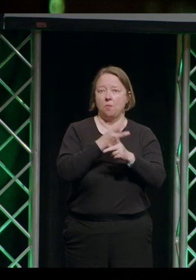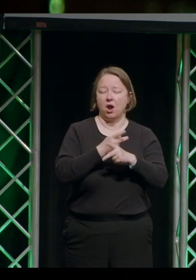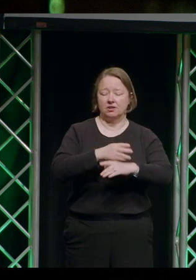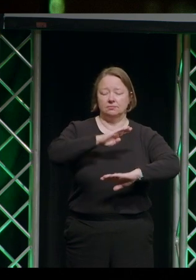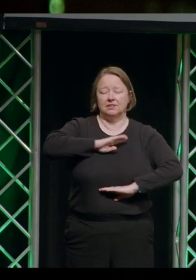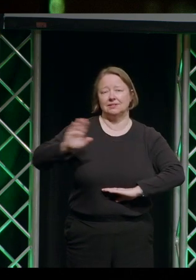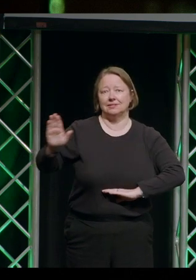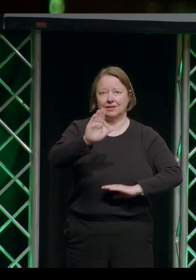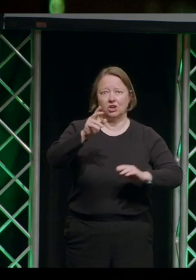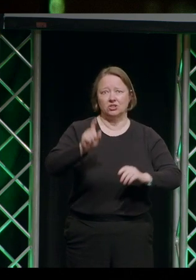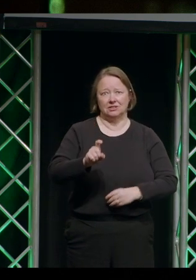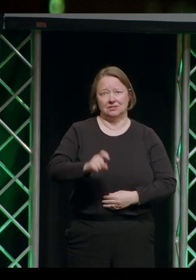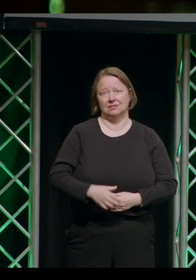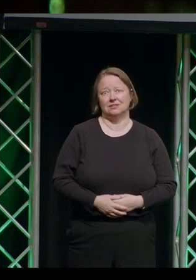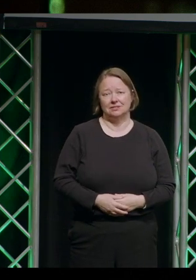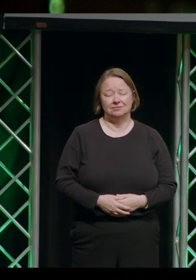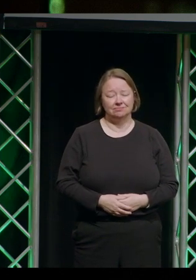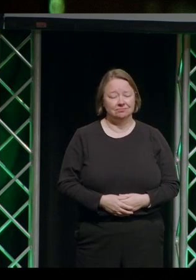needs.